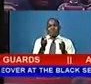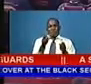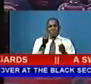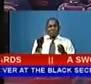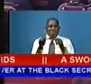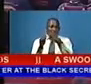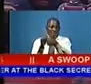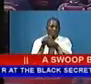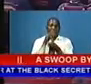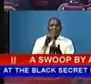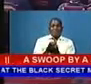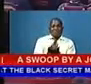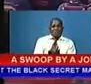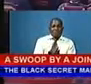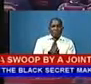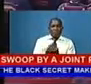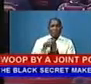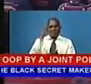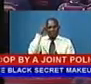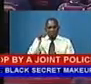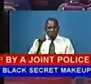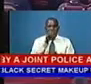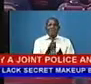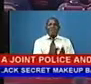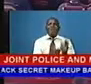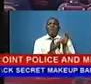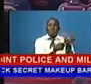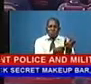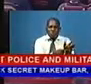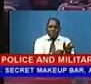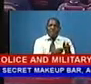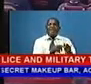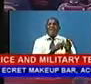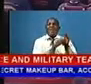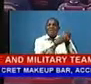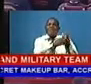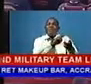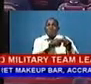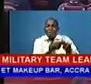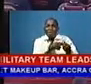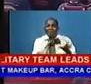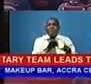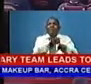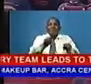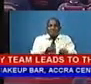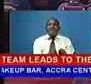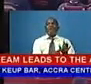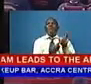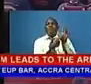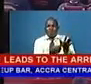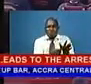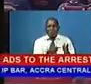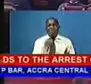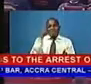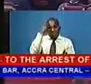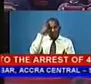No. So as he is saying, at least you must indicate the exhibit and the polling stations which have